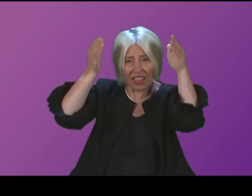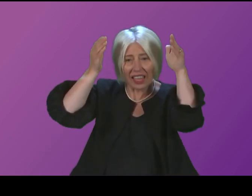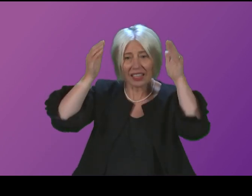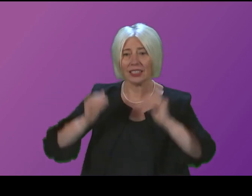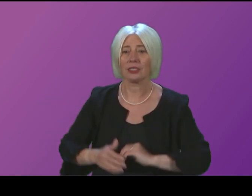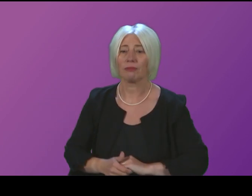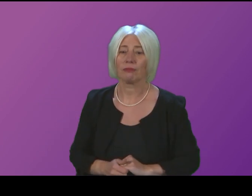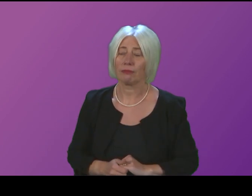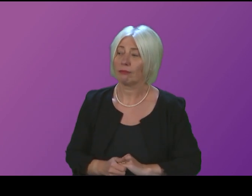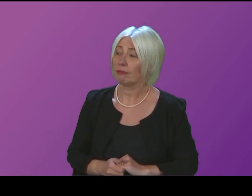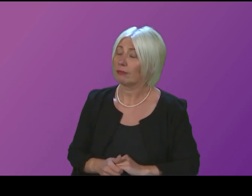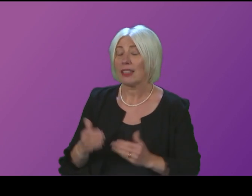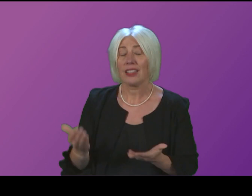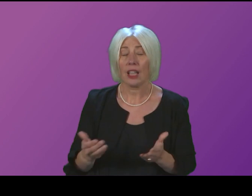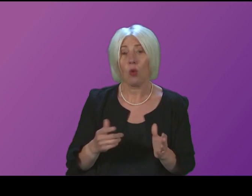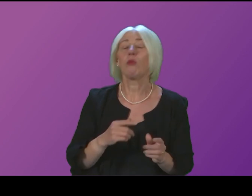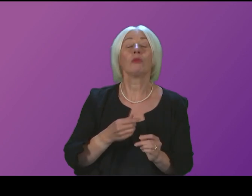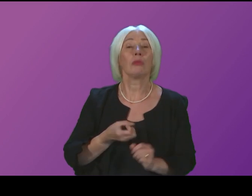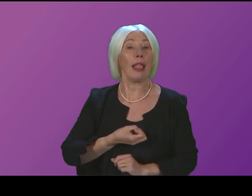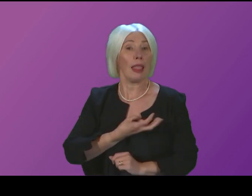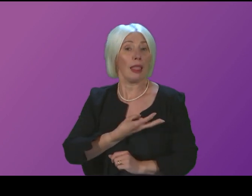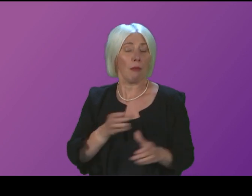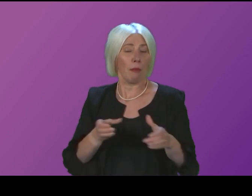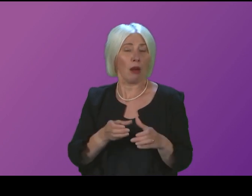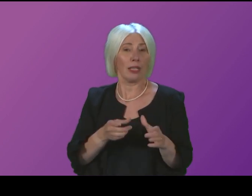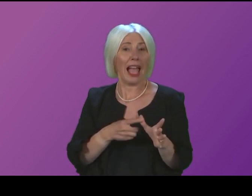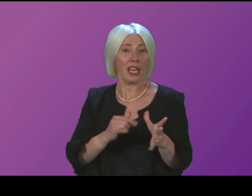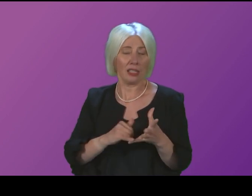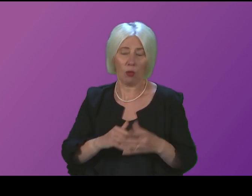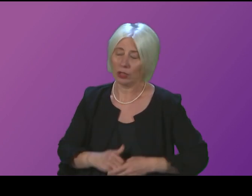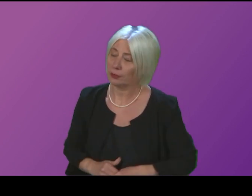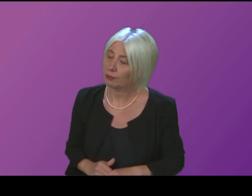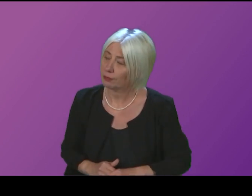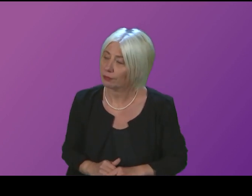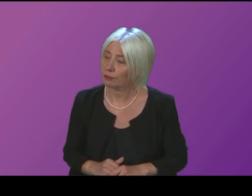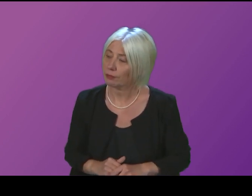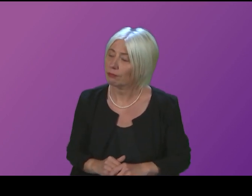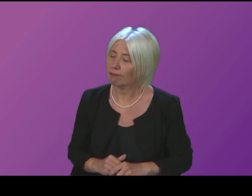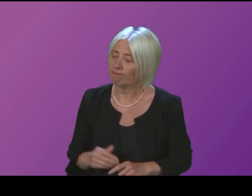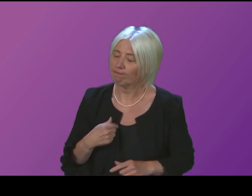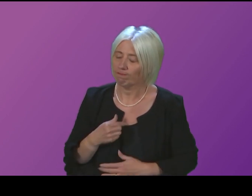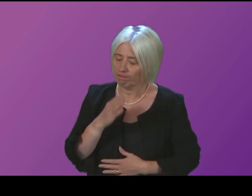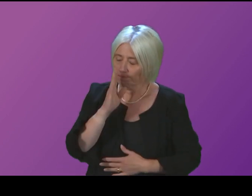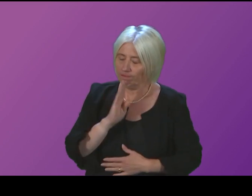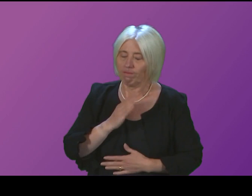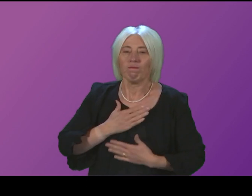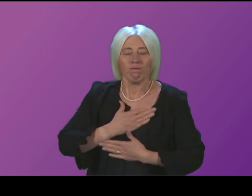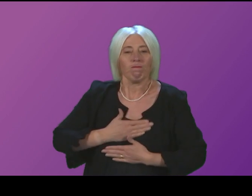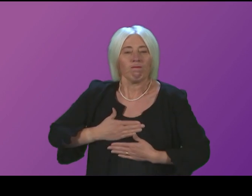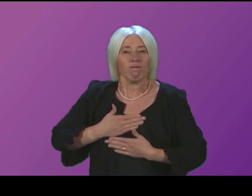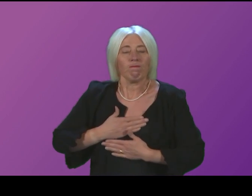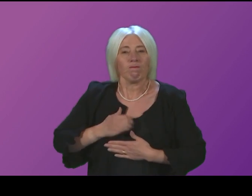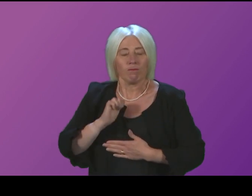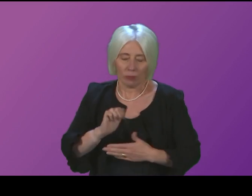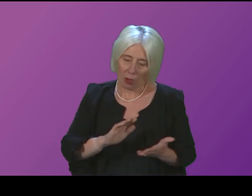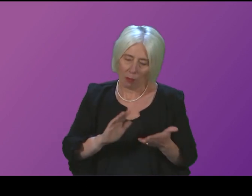I now call on Anna Sarwar, leader of the Scottish Labour Party. Your Majesty, I offer my sincerest condolences on the passing